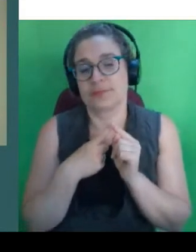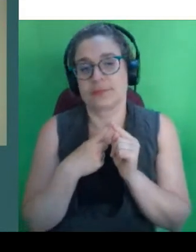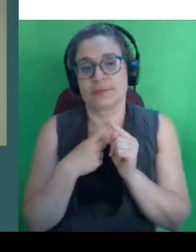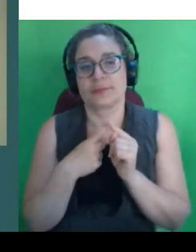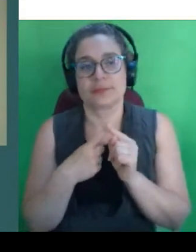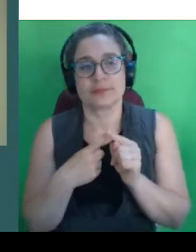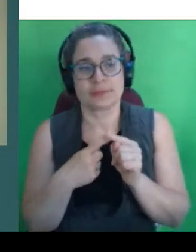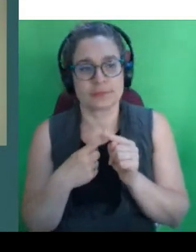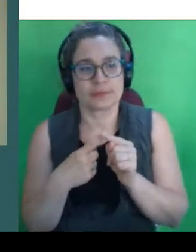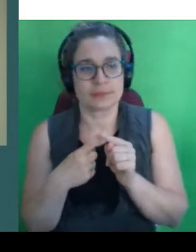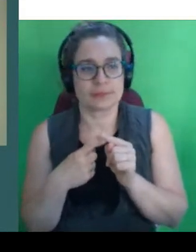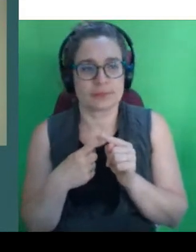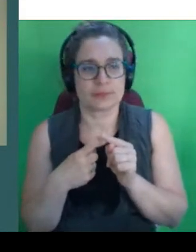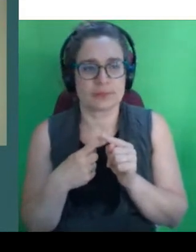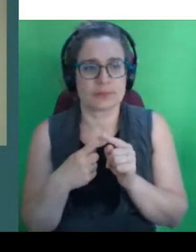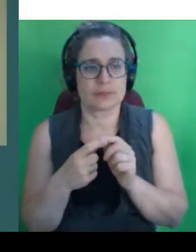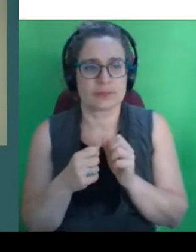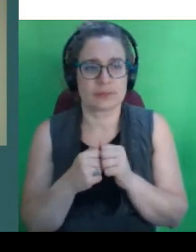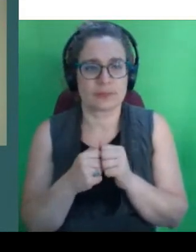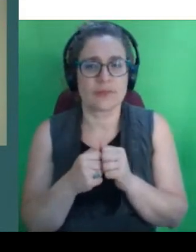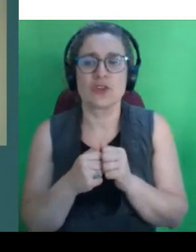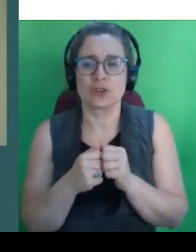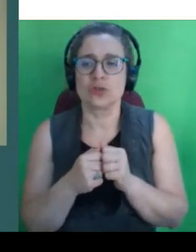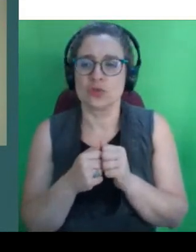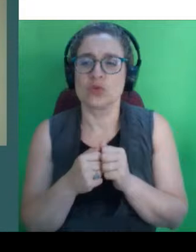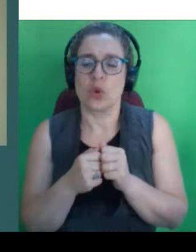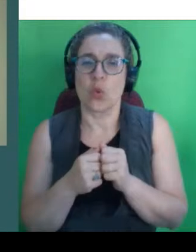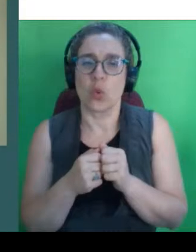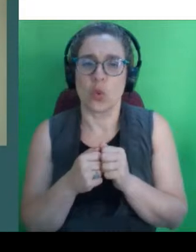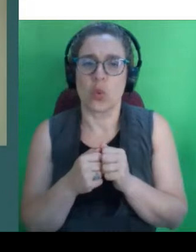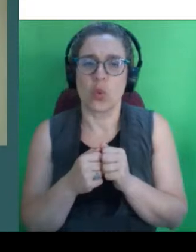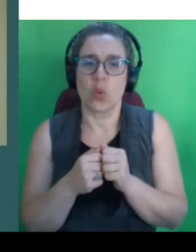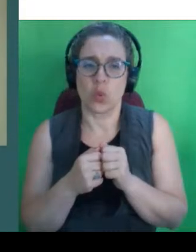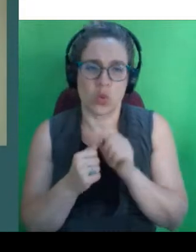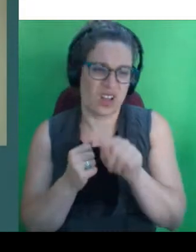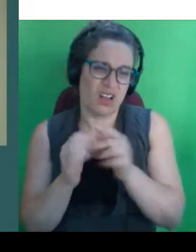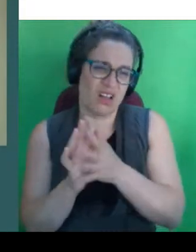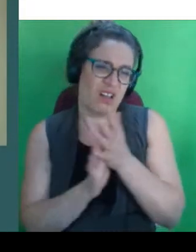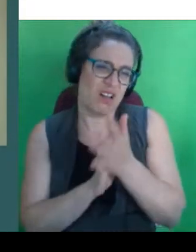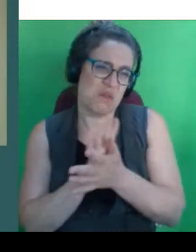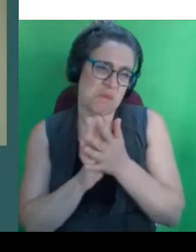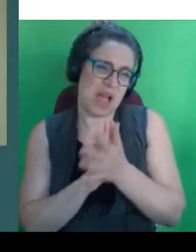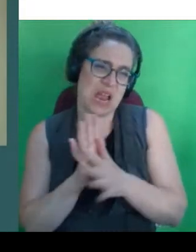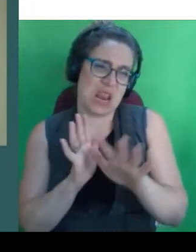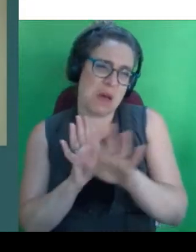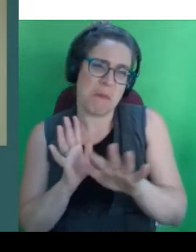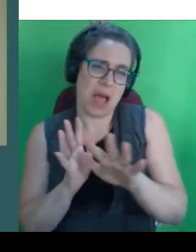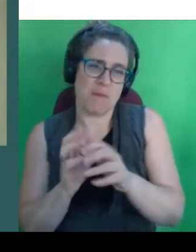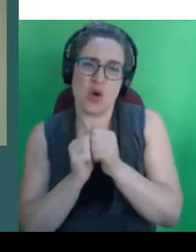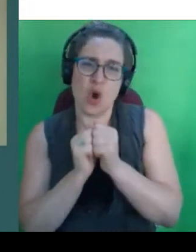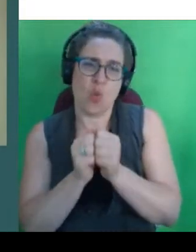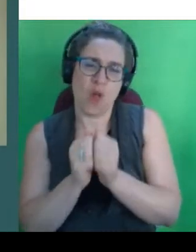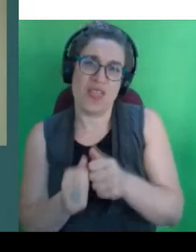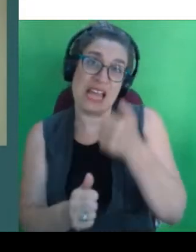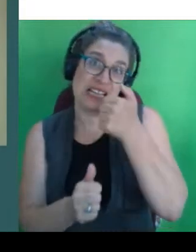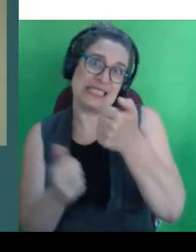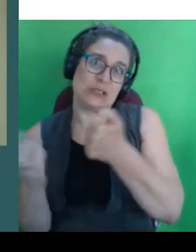Yes, I think there you're really looking at probably a 6-week trial of avoidance with